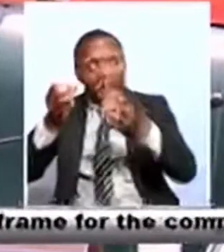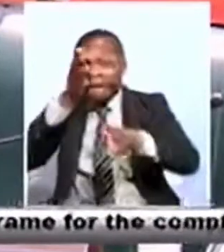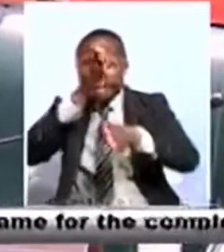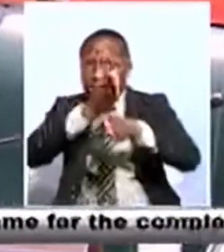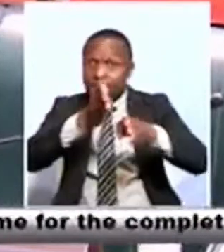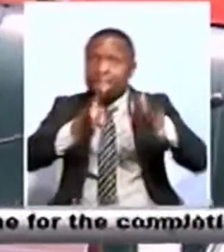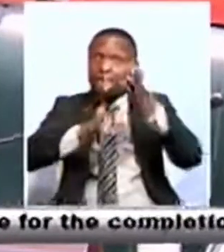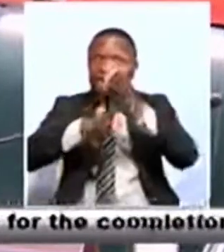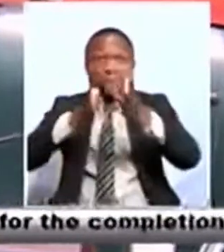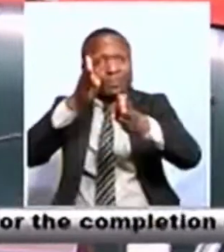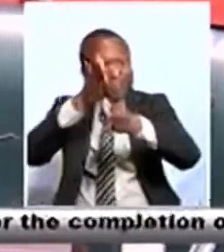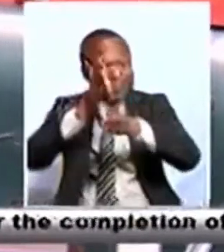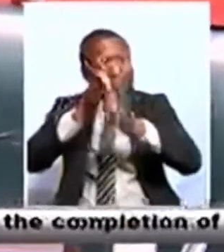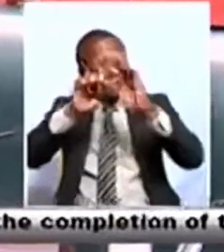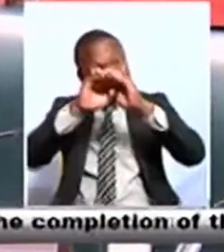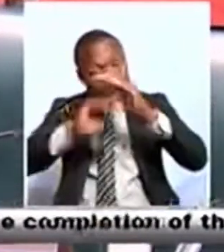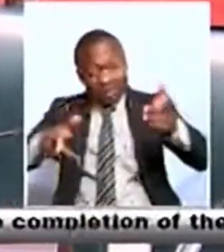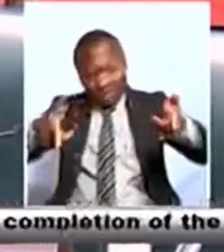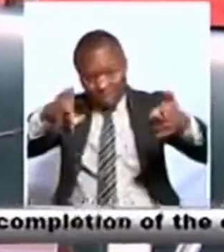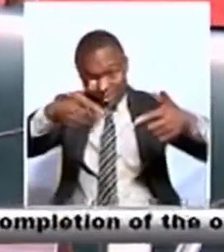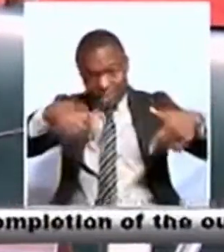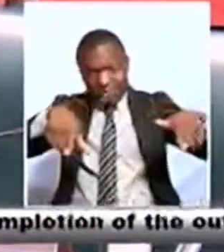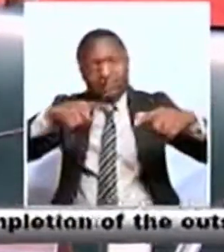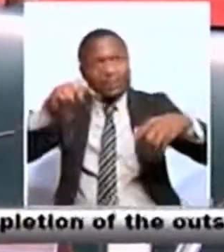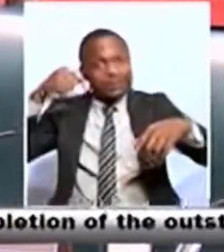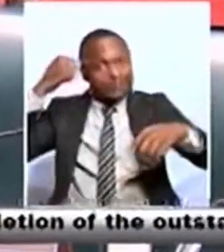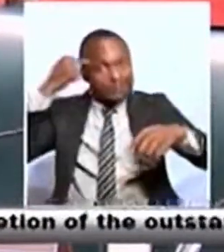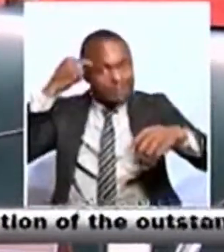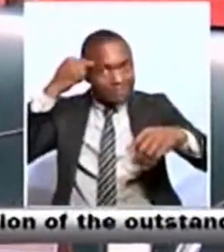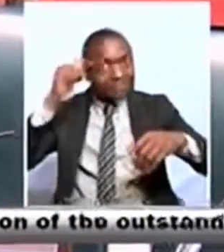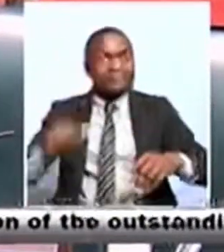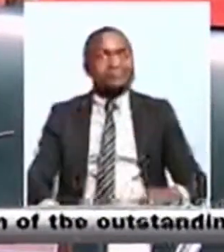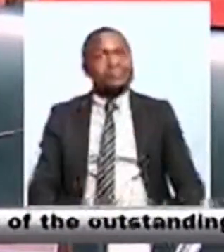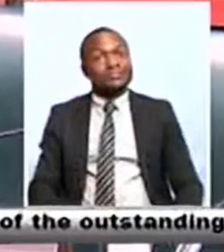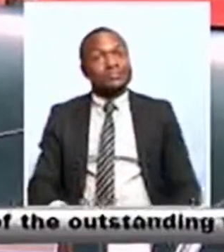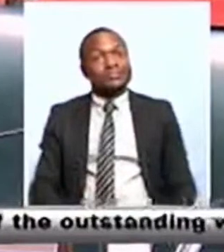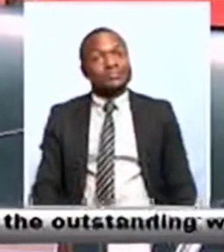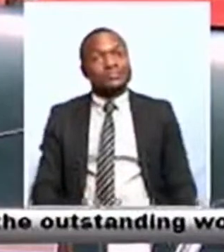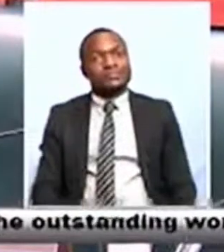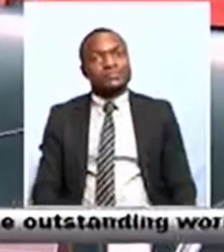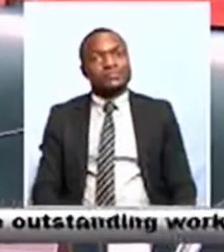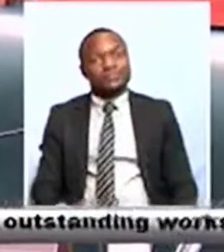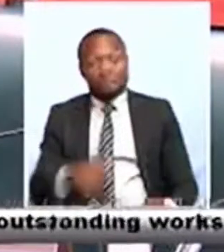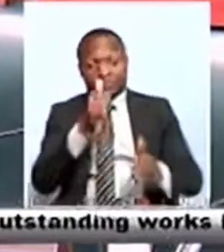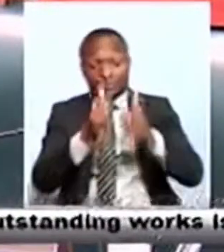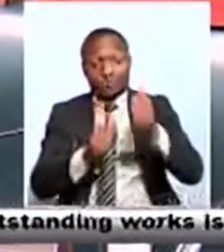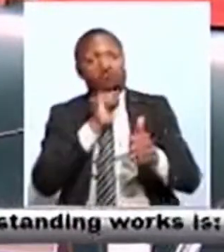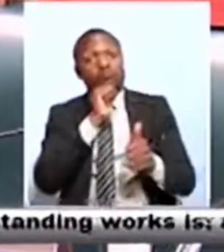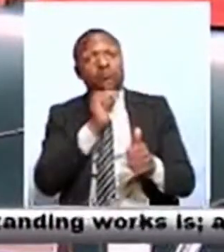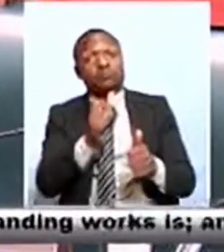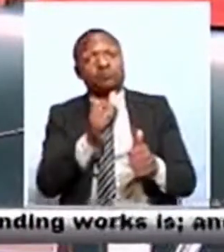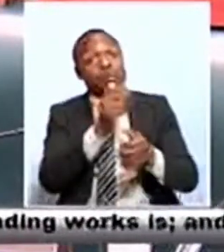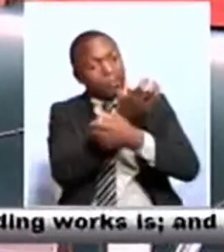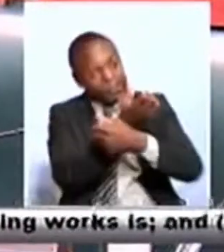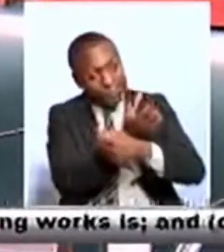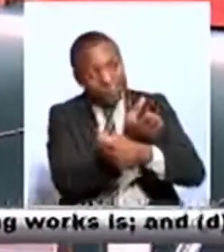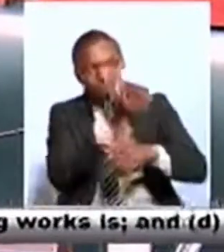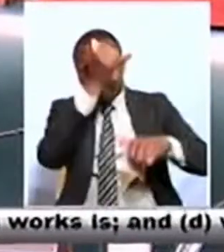infrastructure, especially under the local government, which has been left unattended to due to,